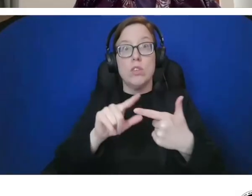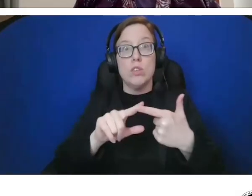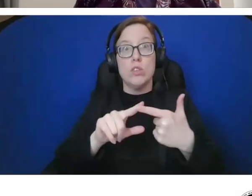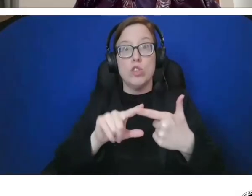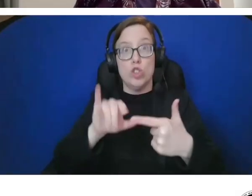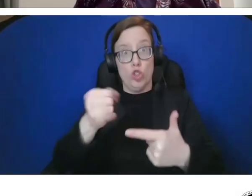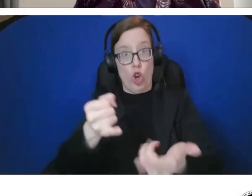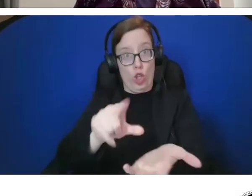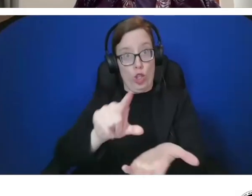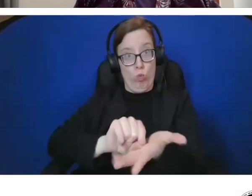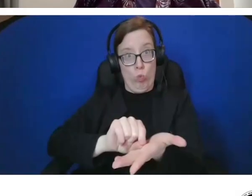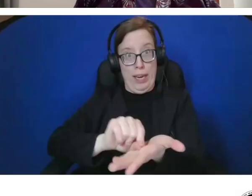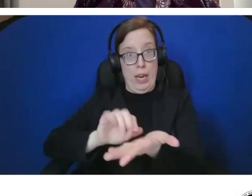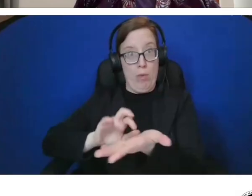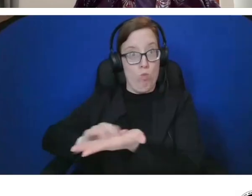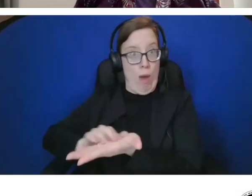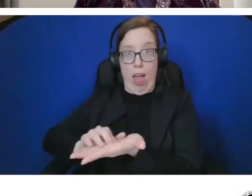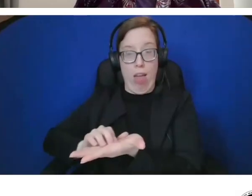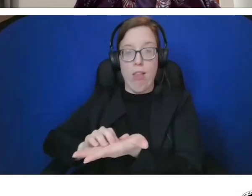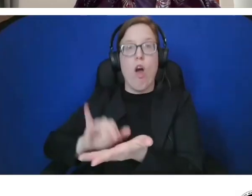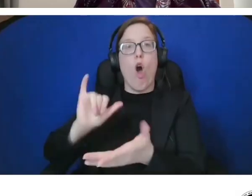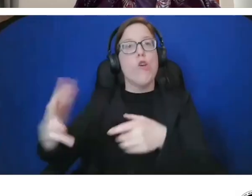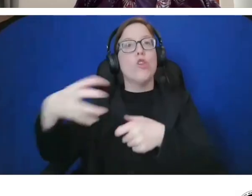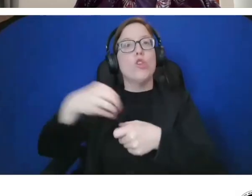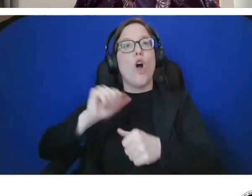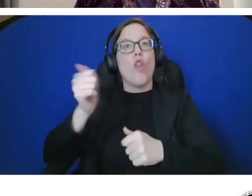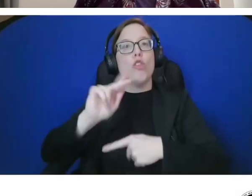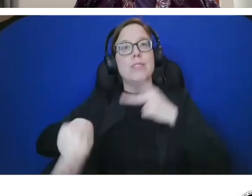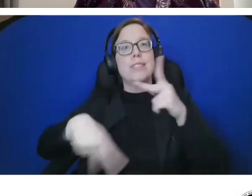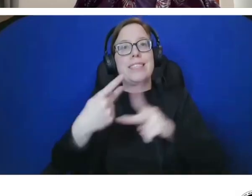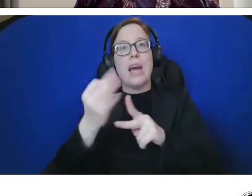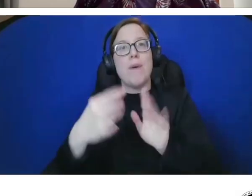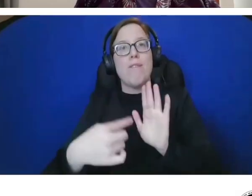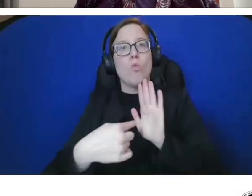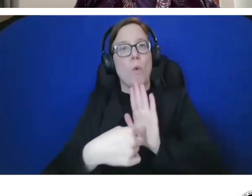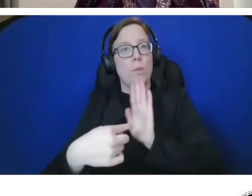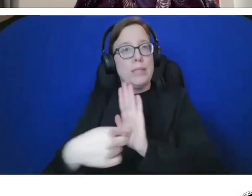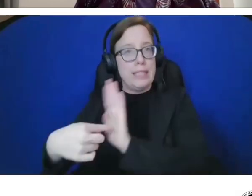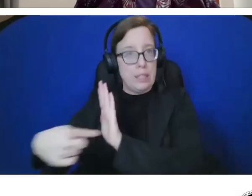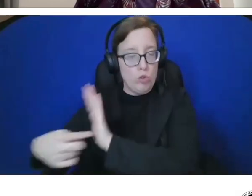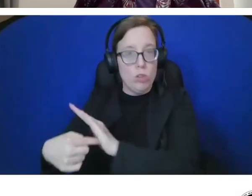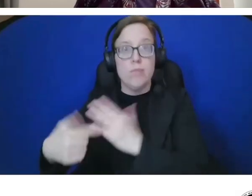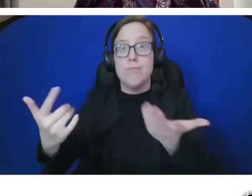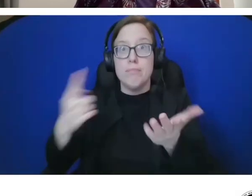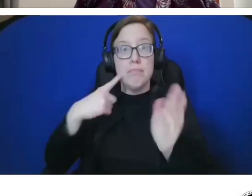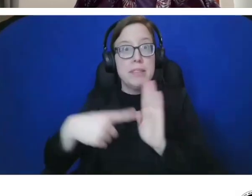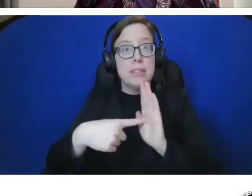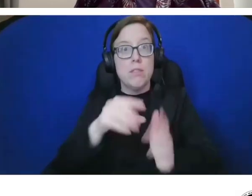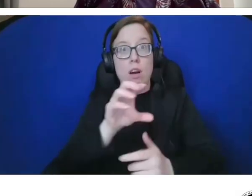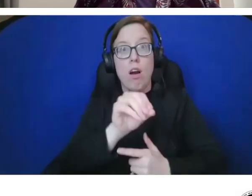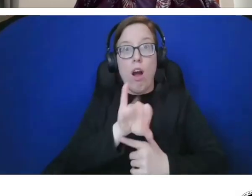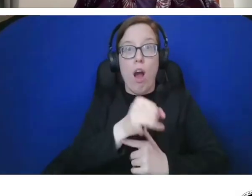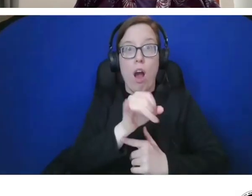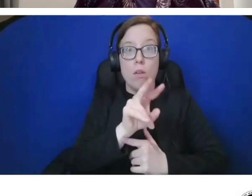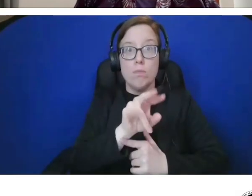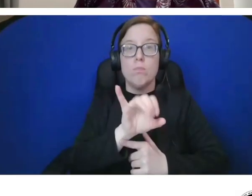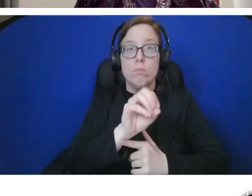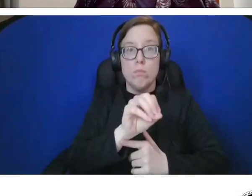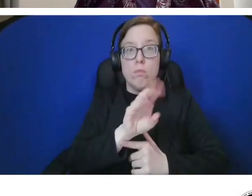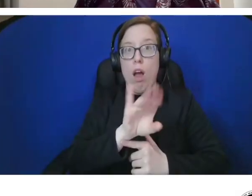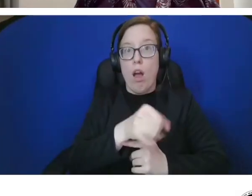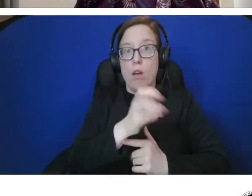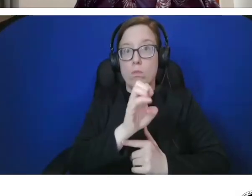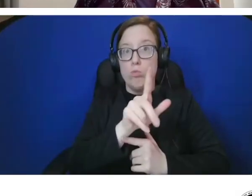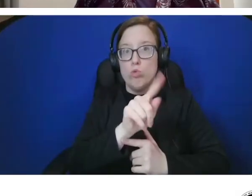going beyond print or braille to include other types of representations, such as objects, and I'll show you